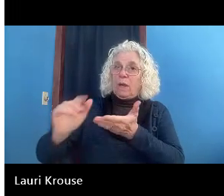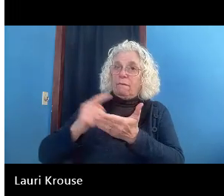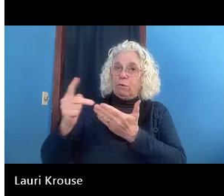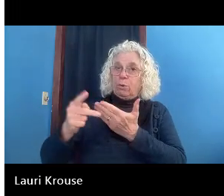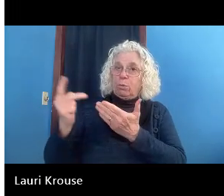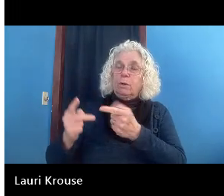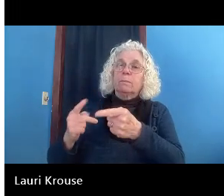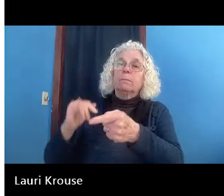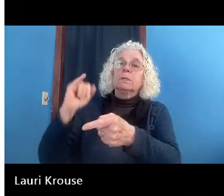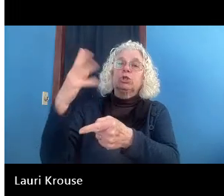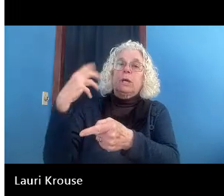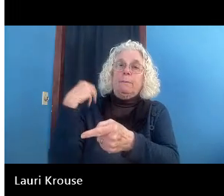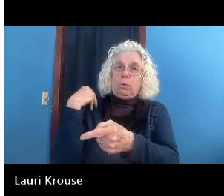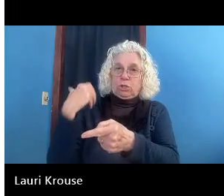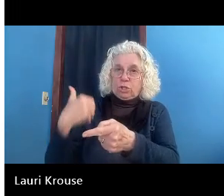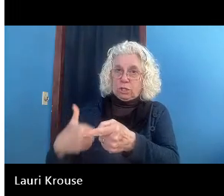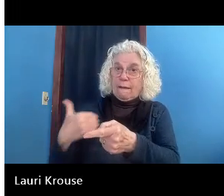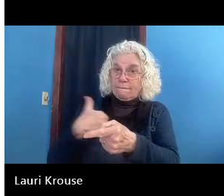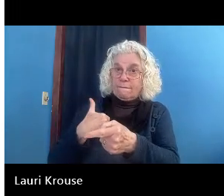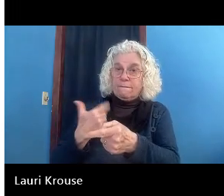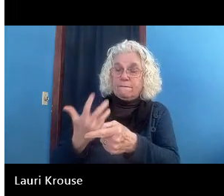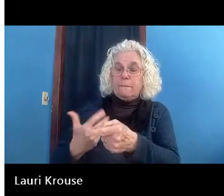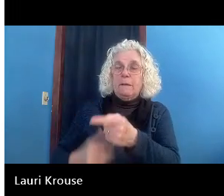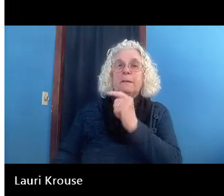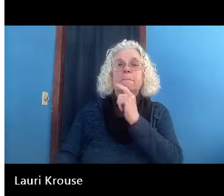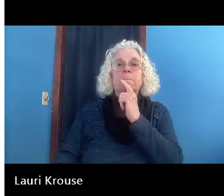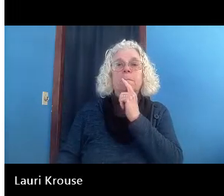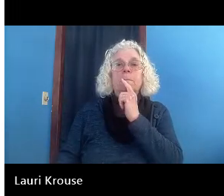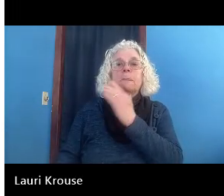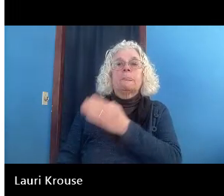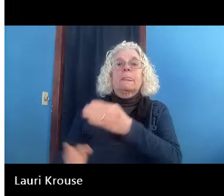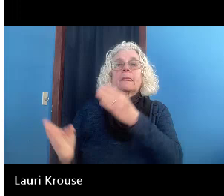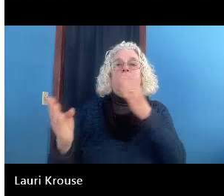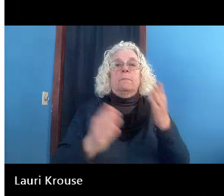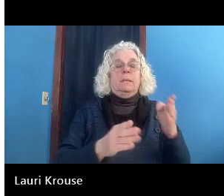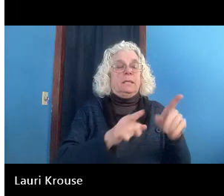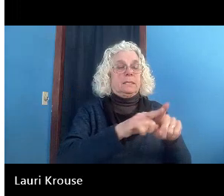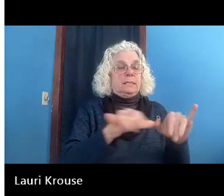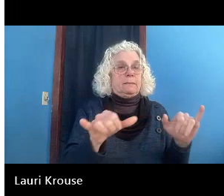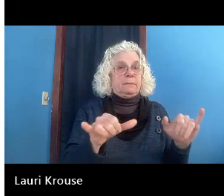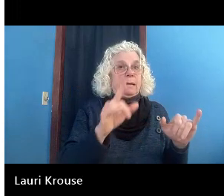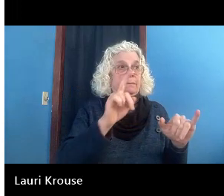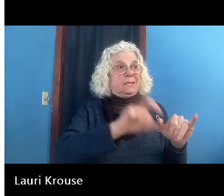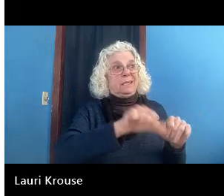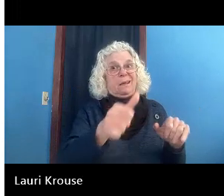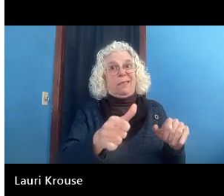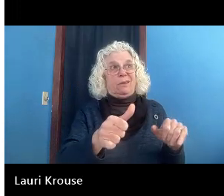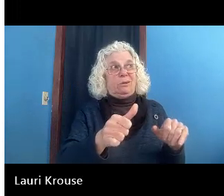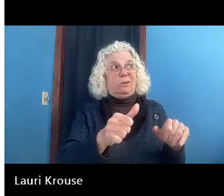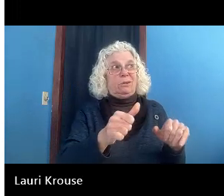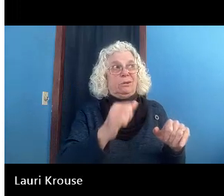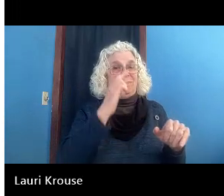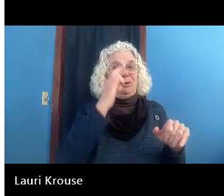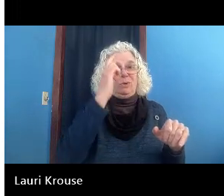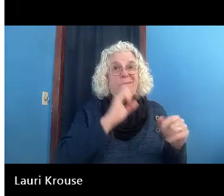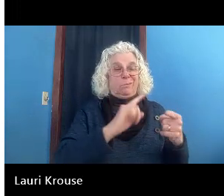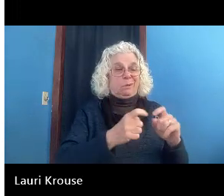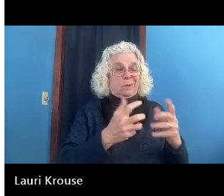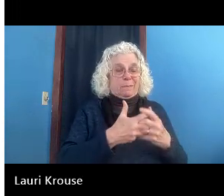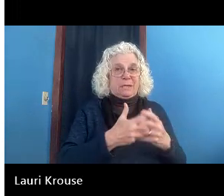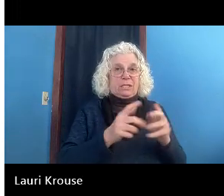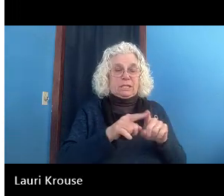job coach, right? And at the same time, you realize there are other accommodations they need that,